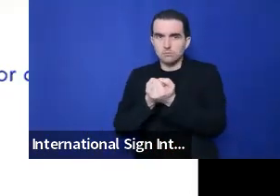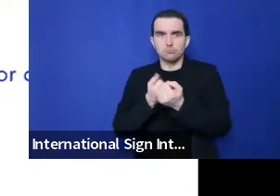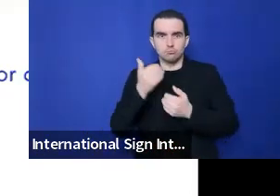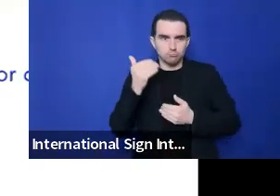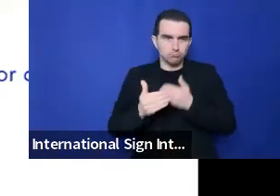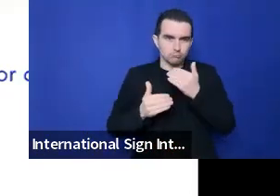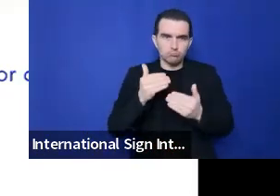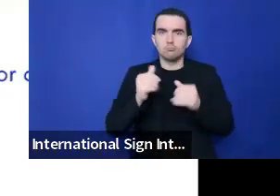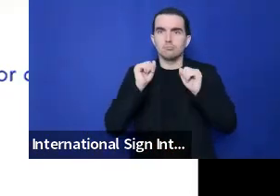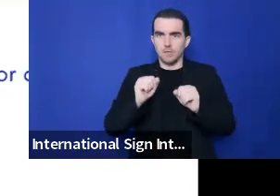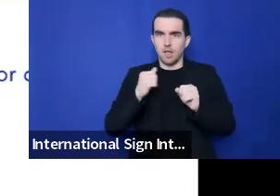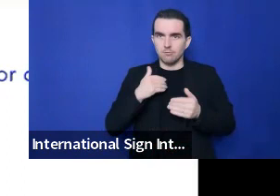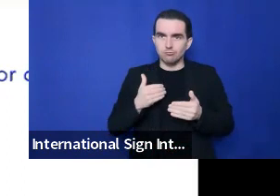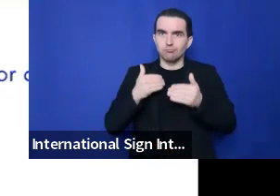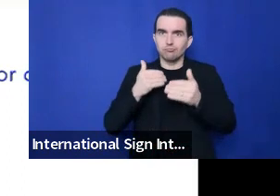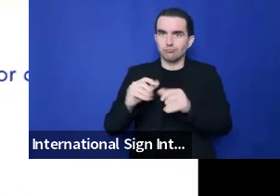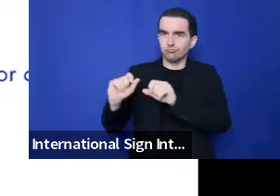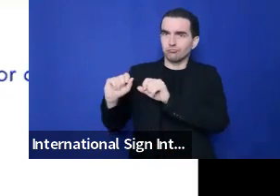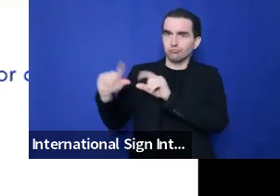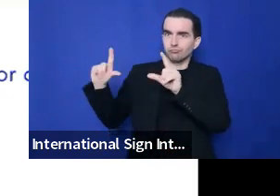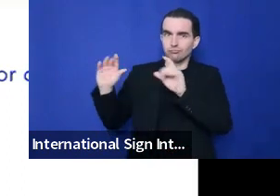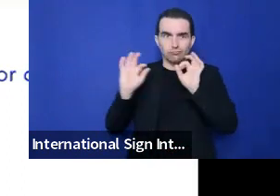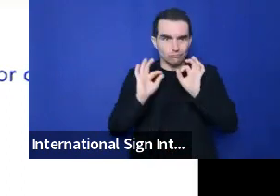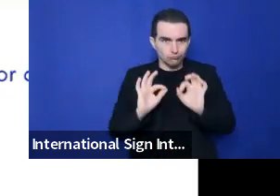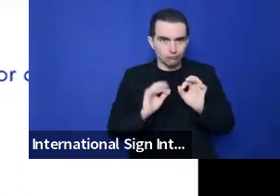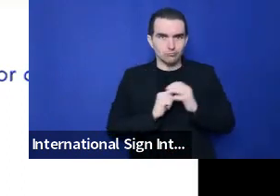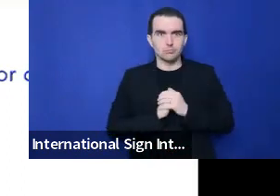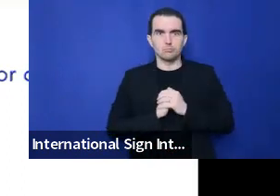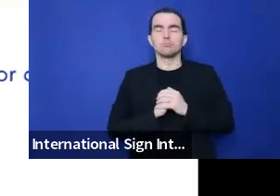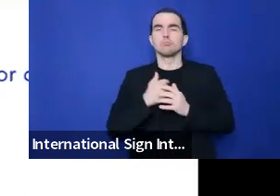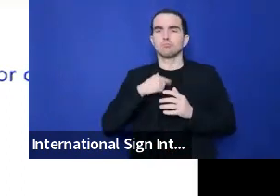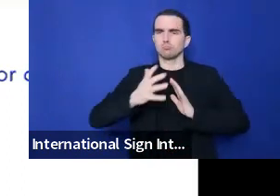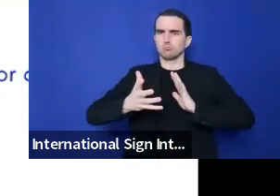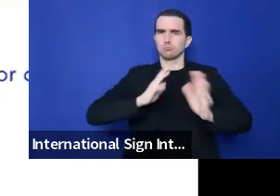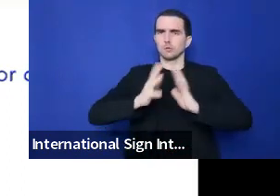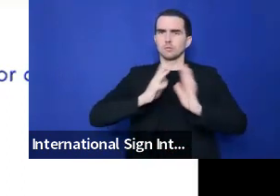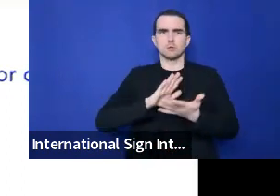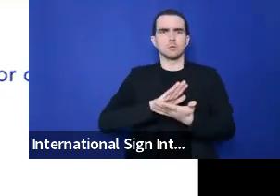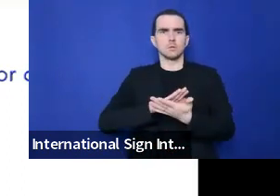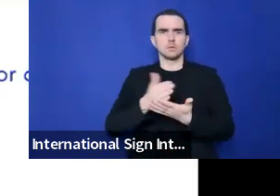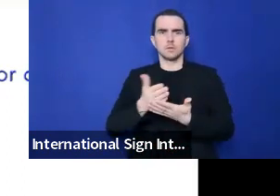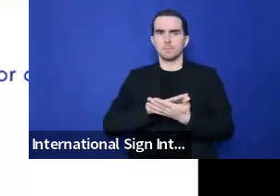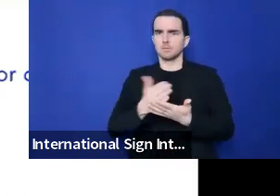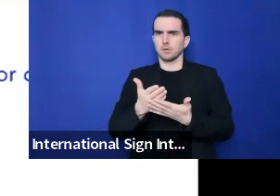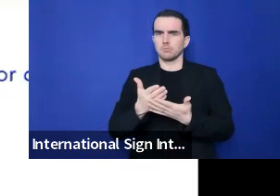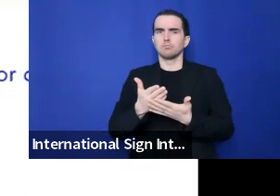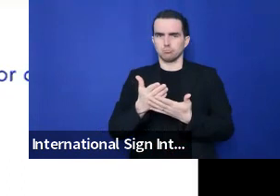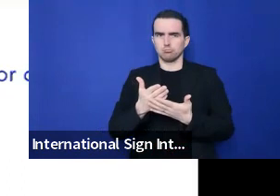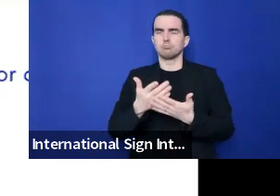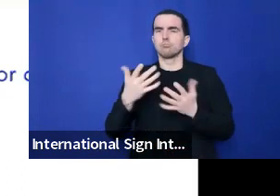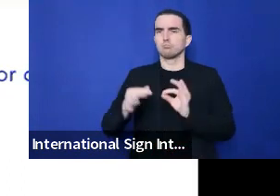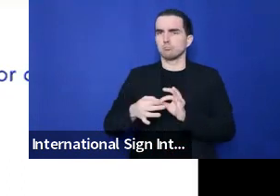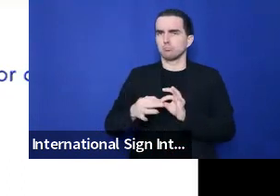and live captioning, which are available. And in addition, we also have